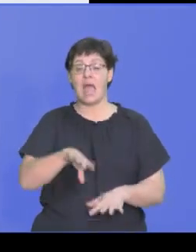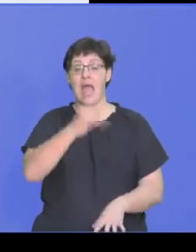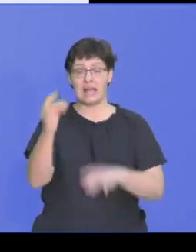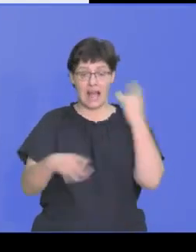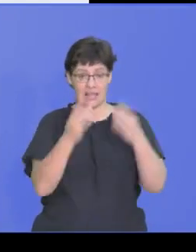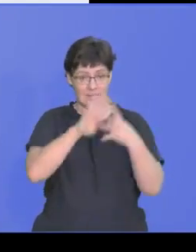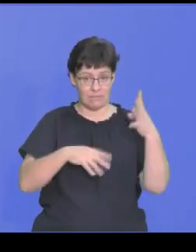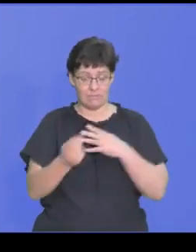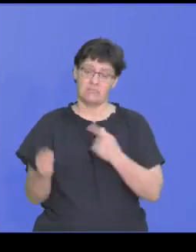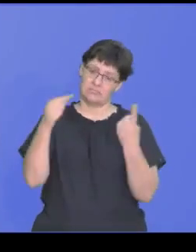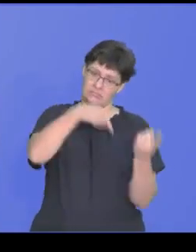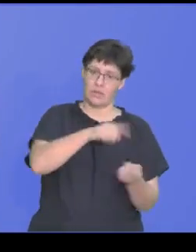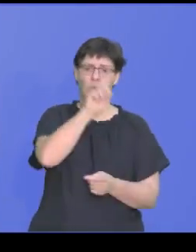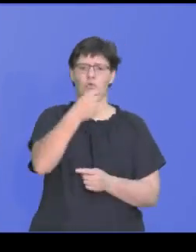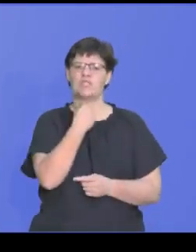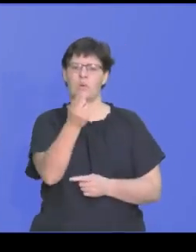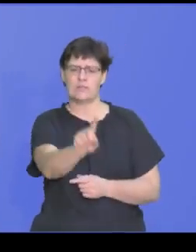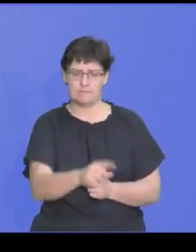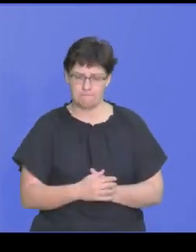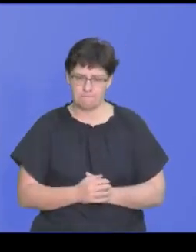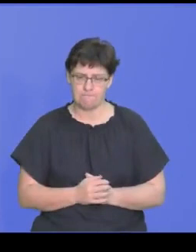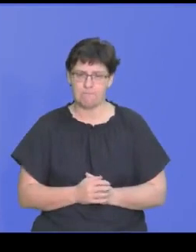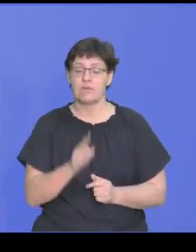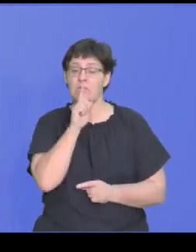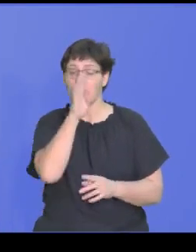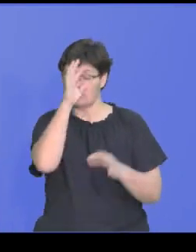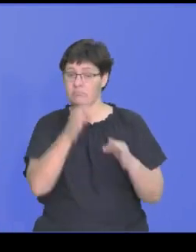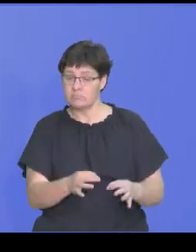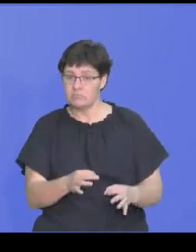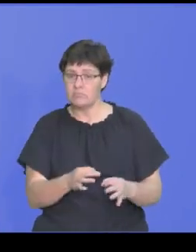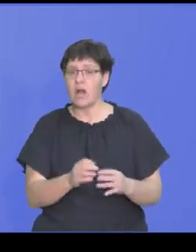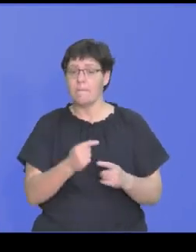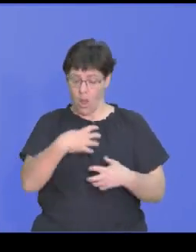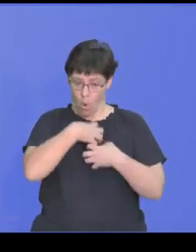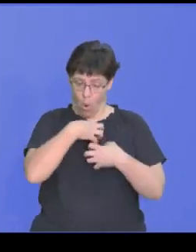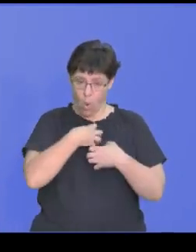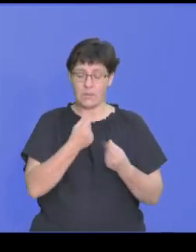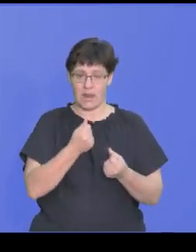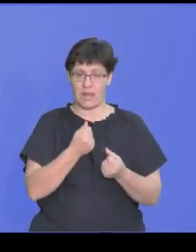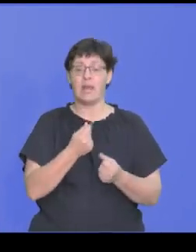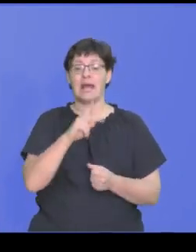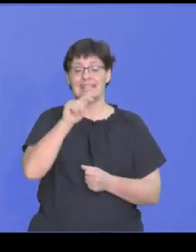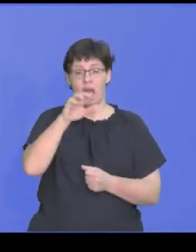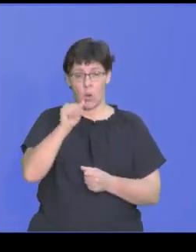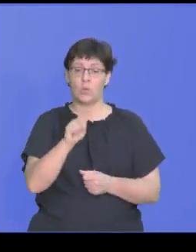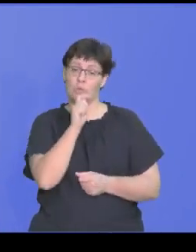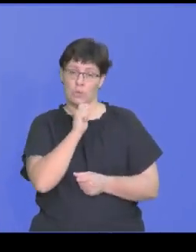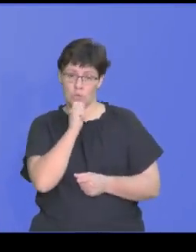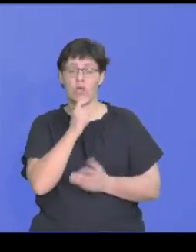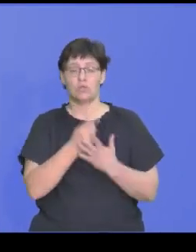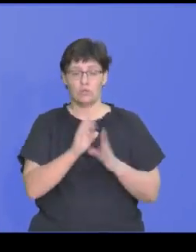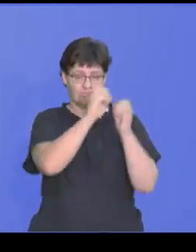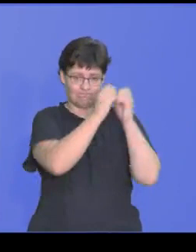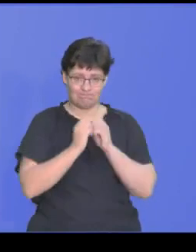the table, let's move on and see what the question is. So it says, determine how much of his own funds Mr. Tao will have to use